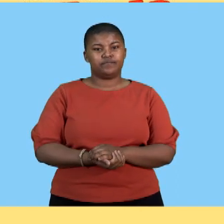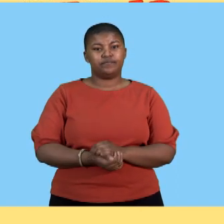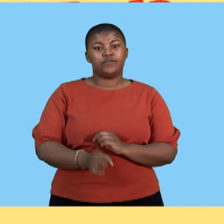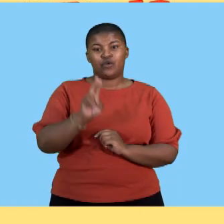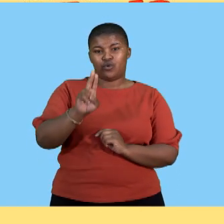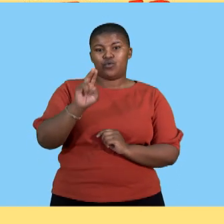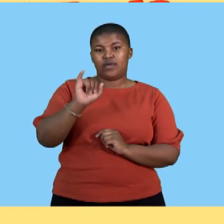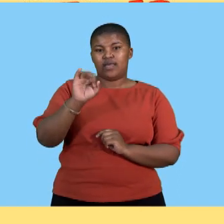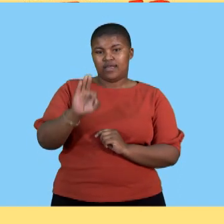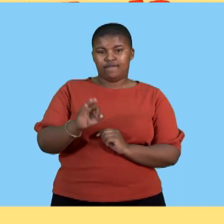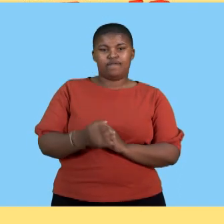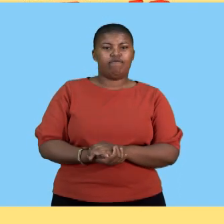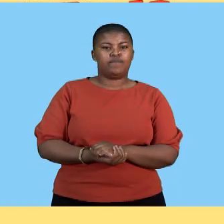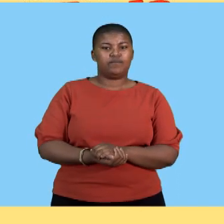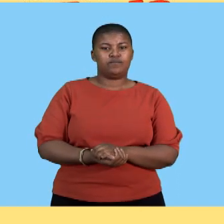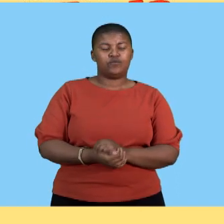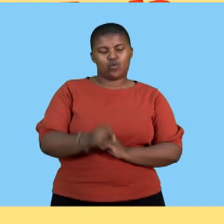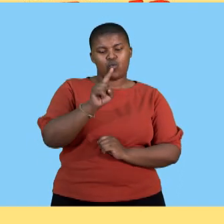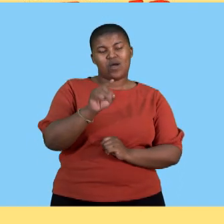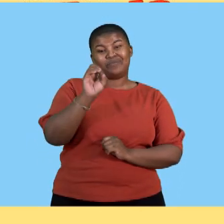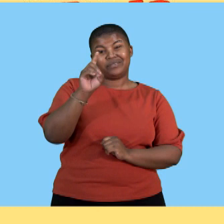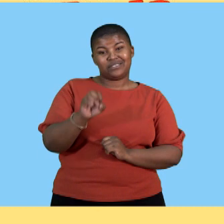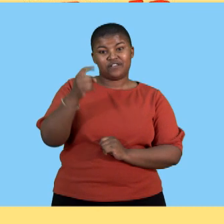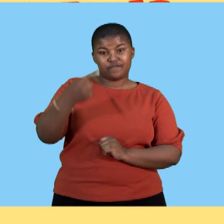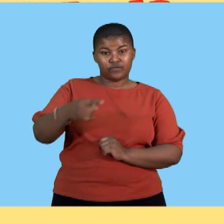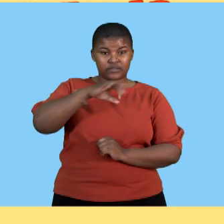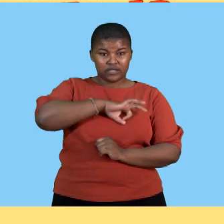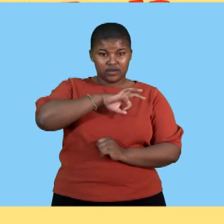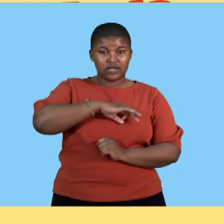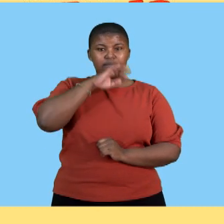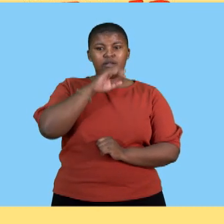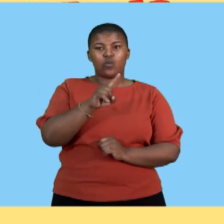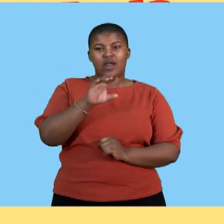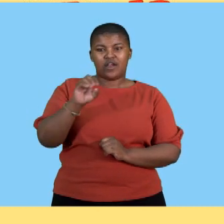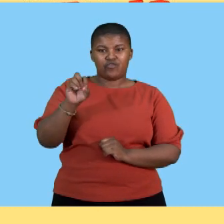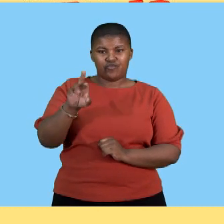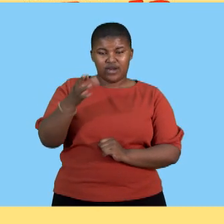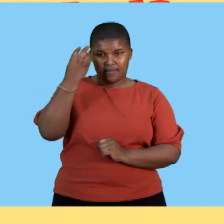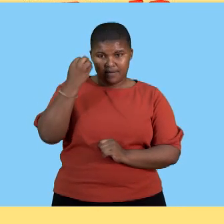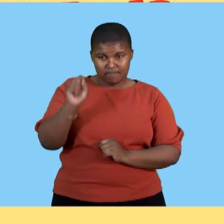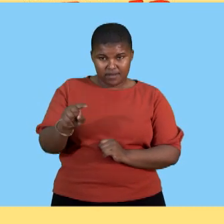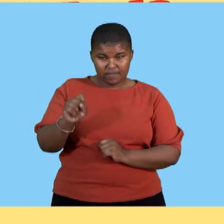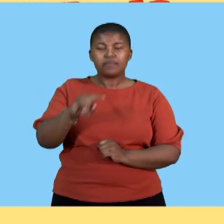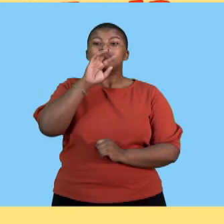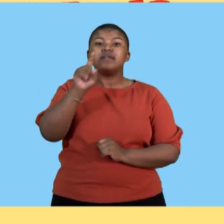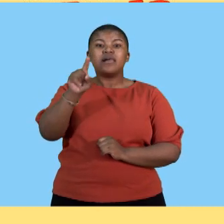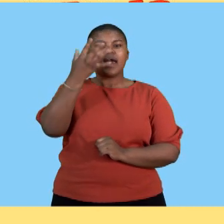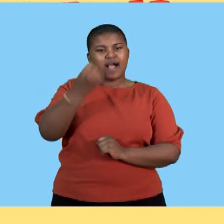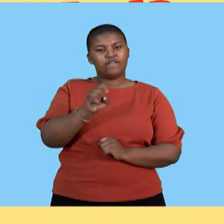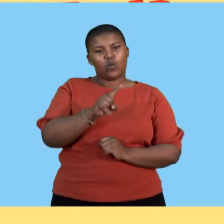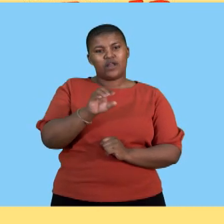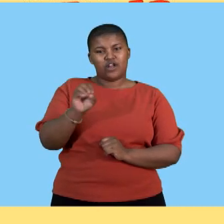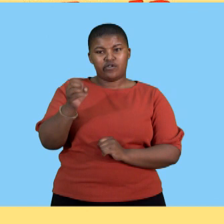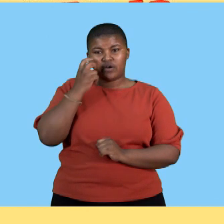Okay? That is UIF, 1% of gross. So it gives me 100 rands. So here I have